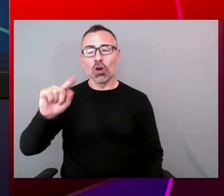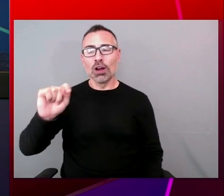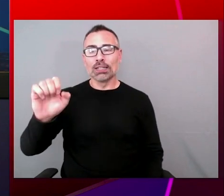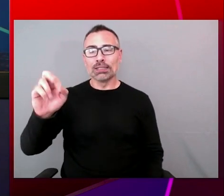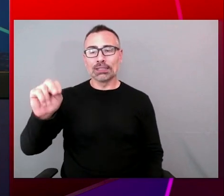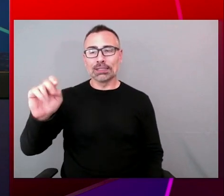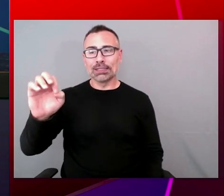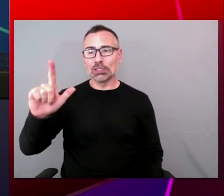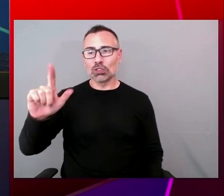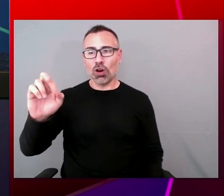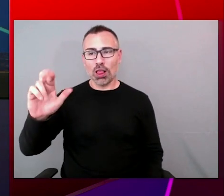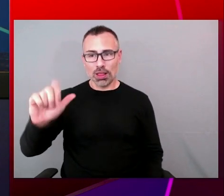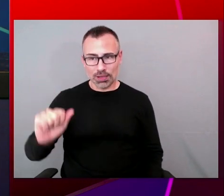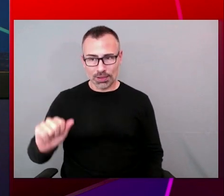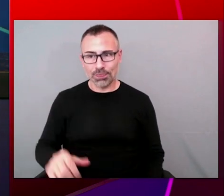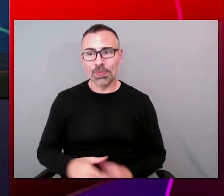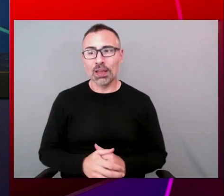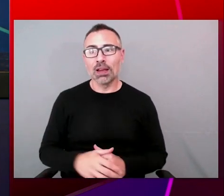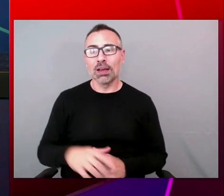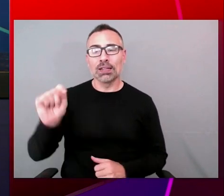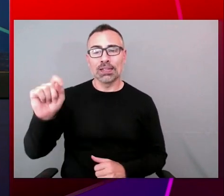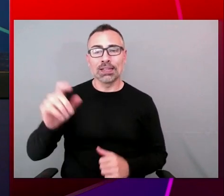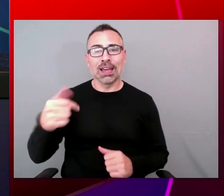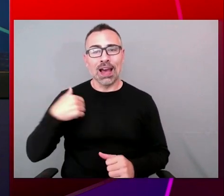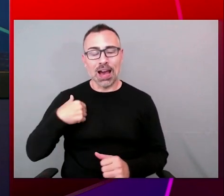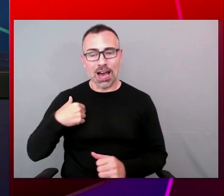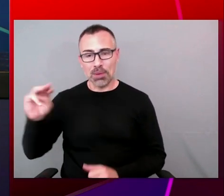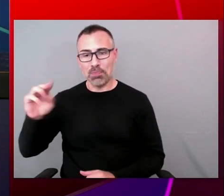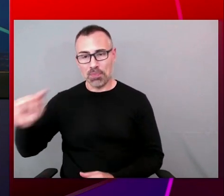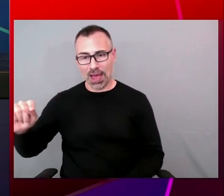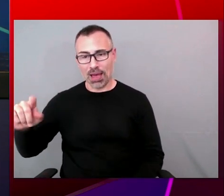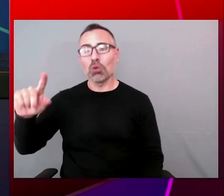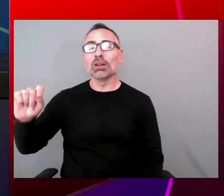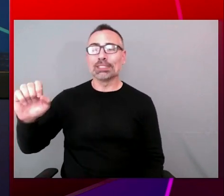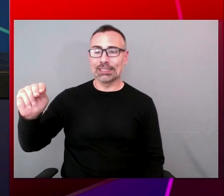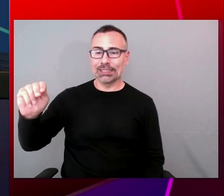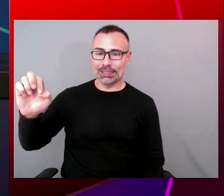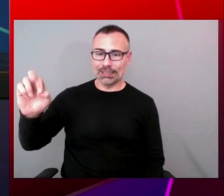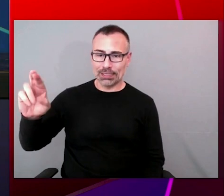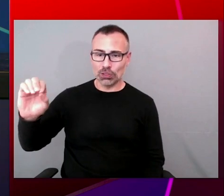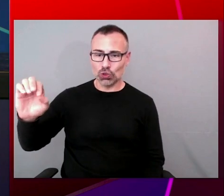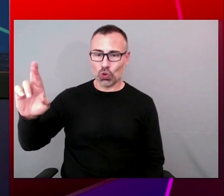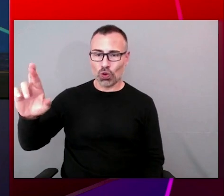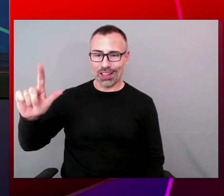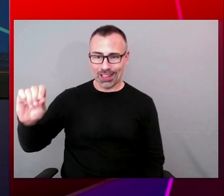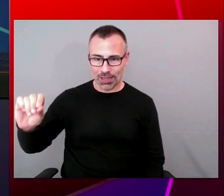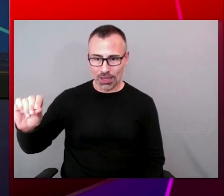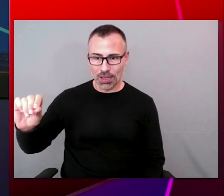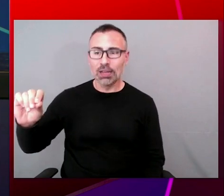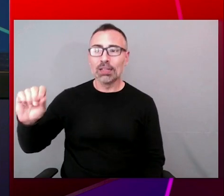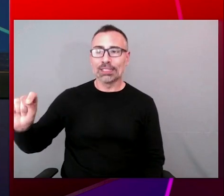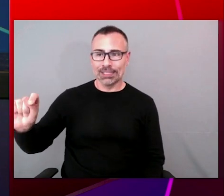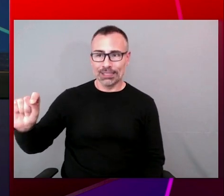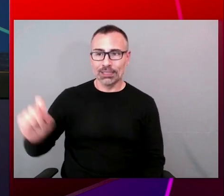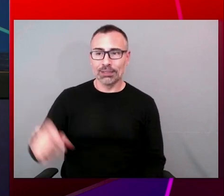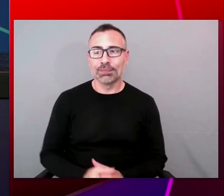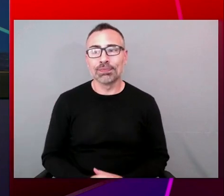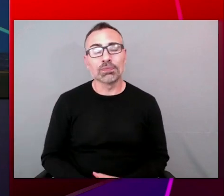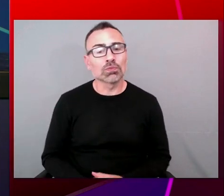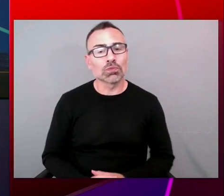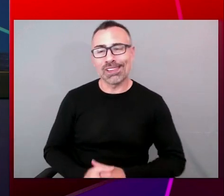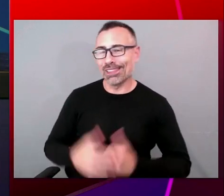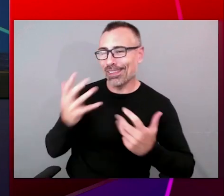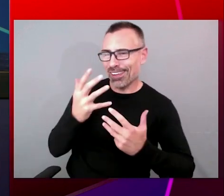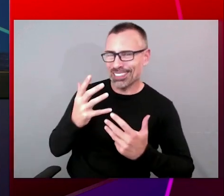Matt Lublai, Head of Sustainability at TensorIoT. Very cool. Awesome. So what is it that we're going to be talking about today?